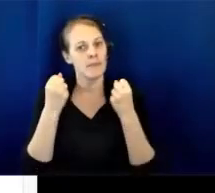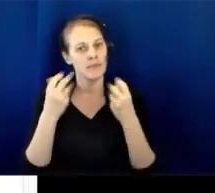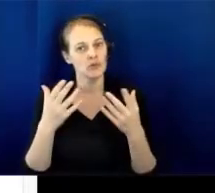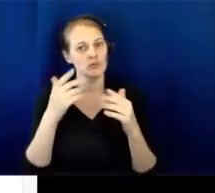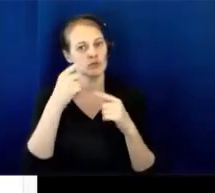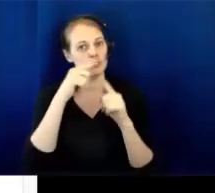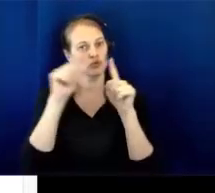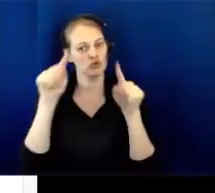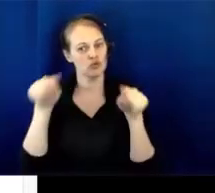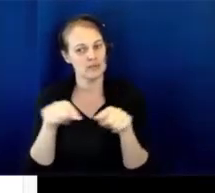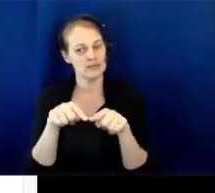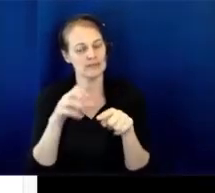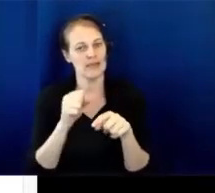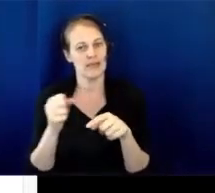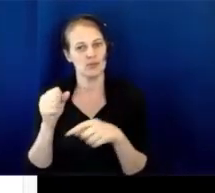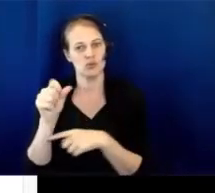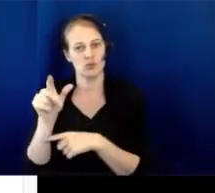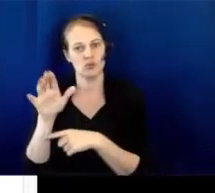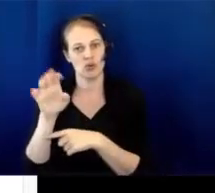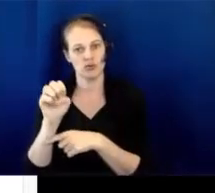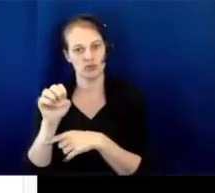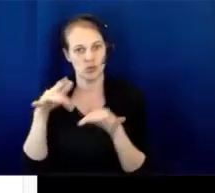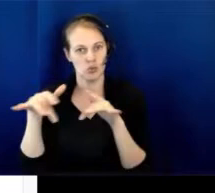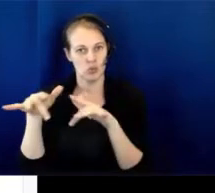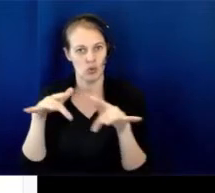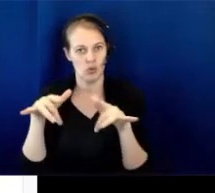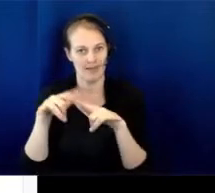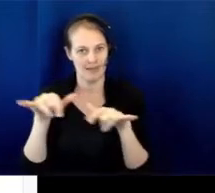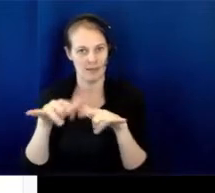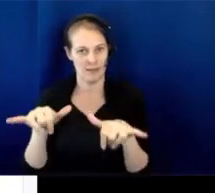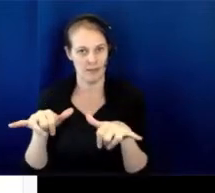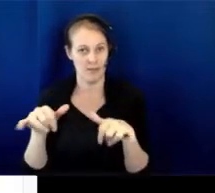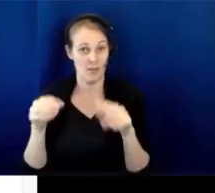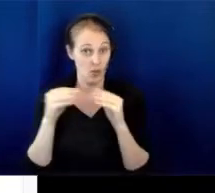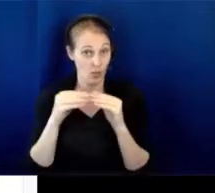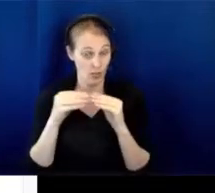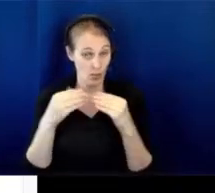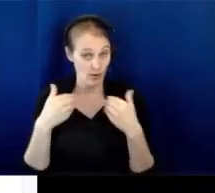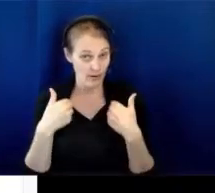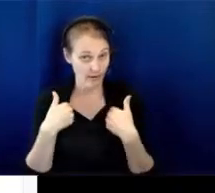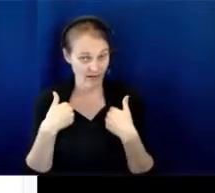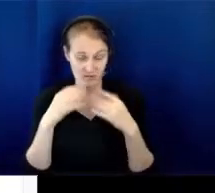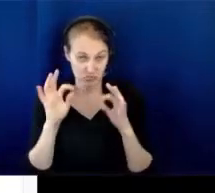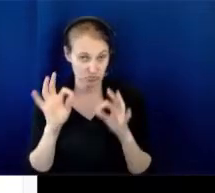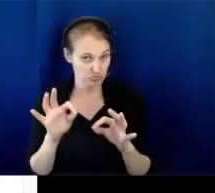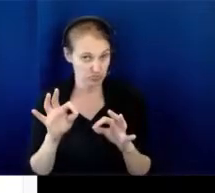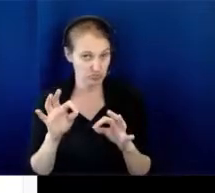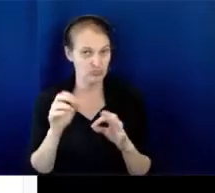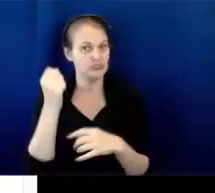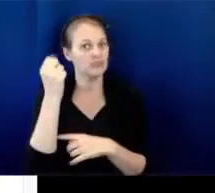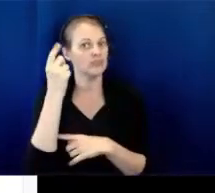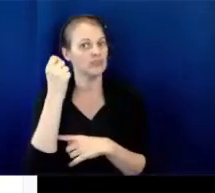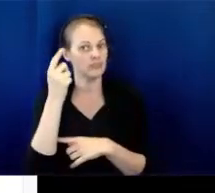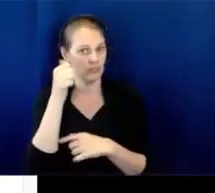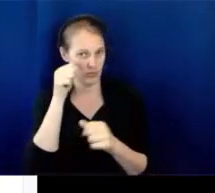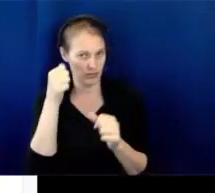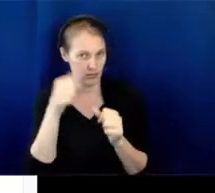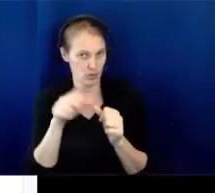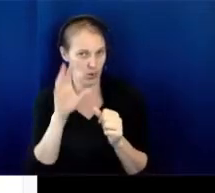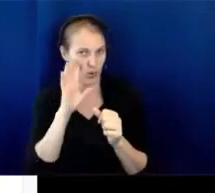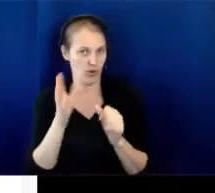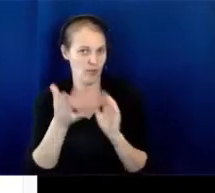sources recording. So you can have the more you have, that's great. Just remember that it does get exponentially